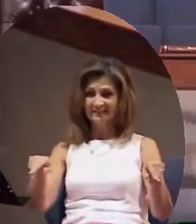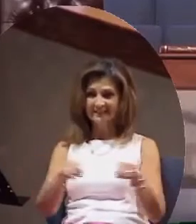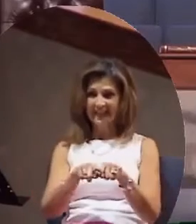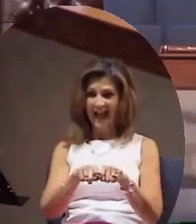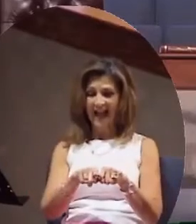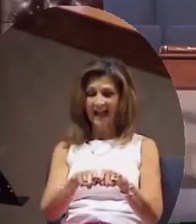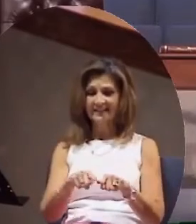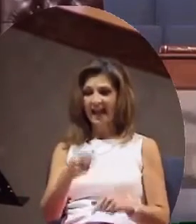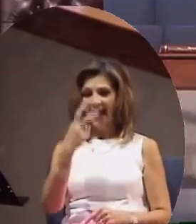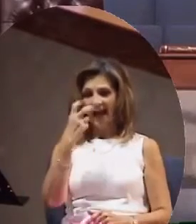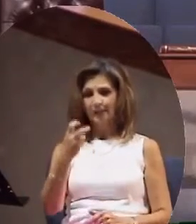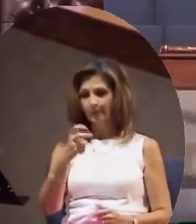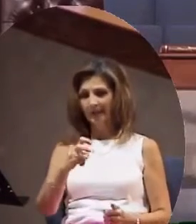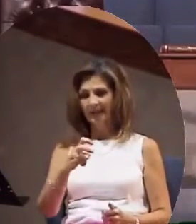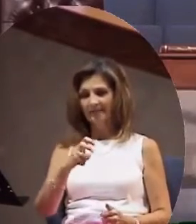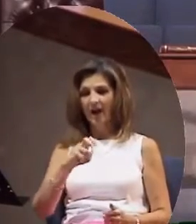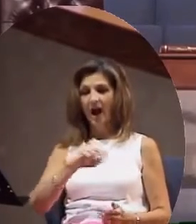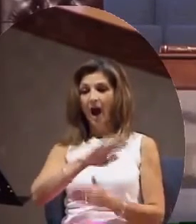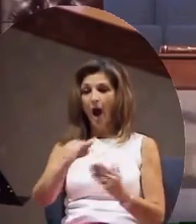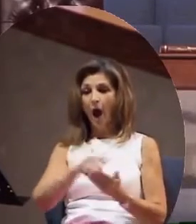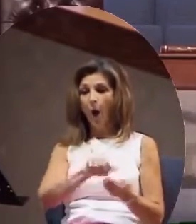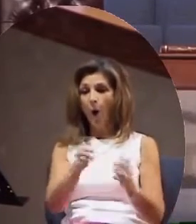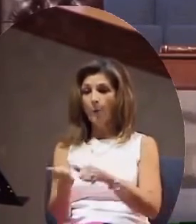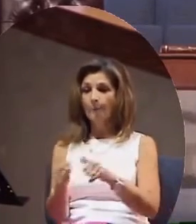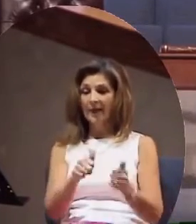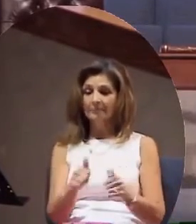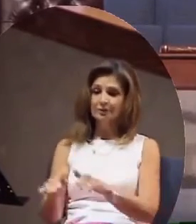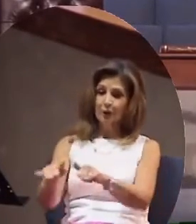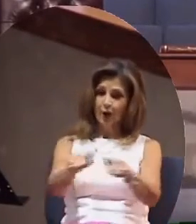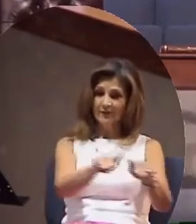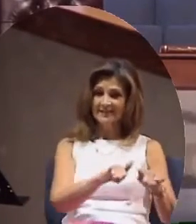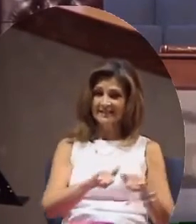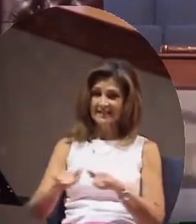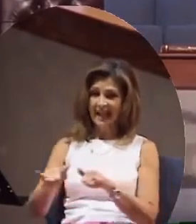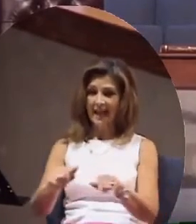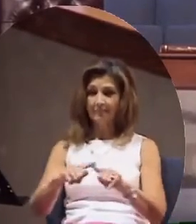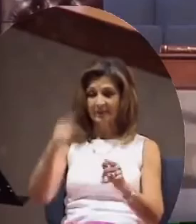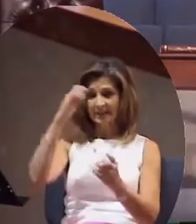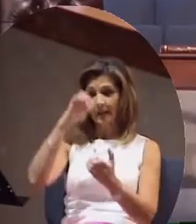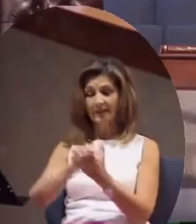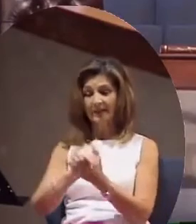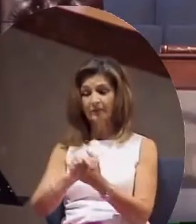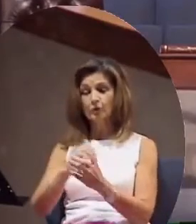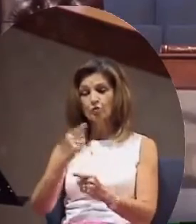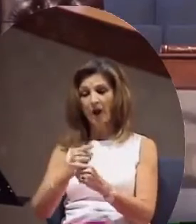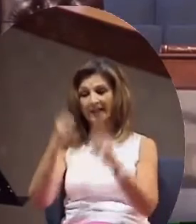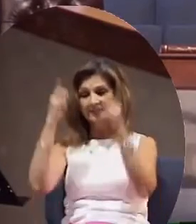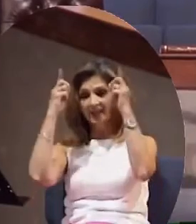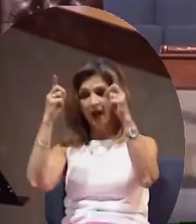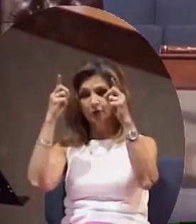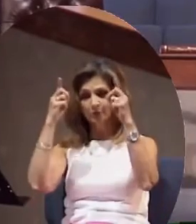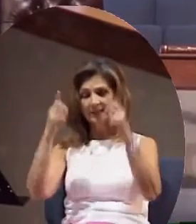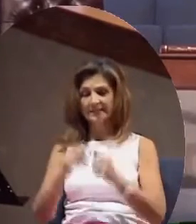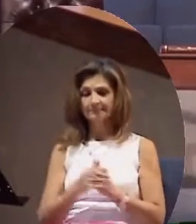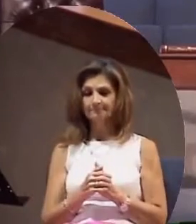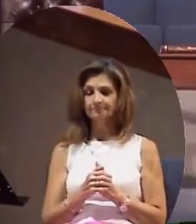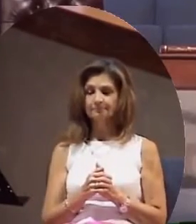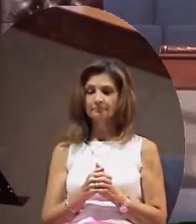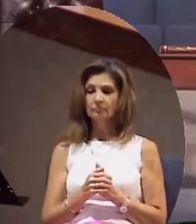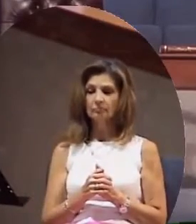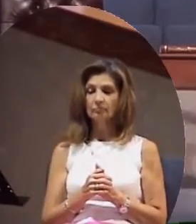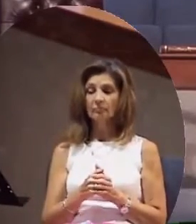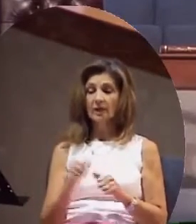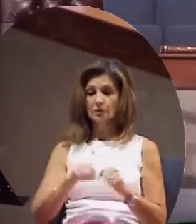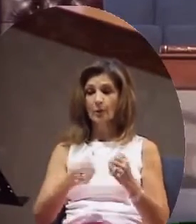I don't believe that Baptists are all that saved, amen, but I believe they're right doctrinally, amen. And so